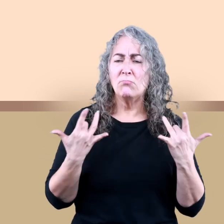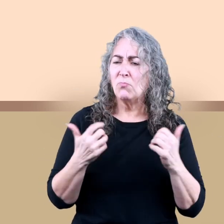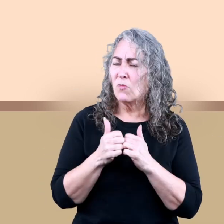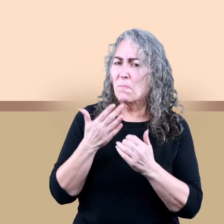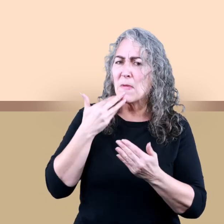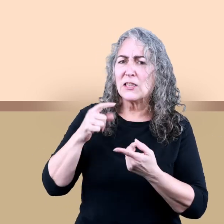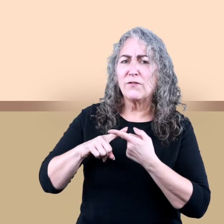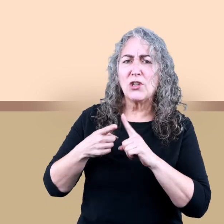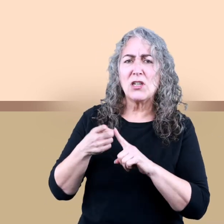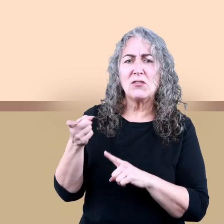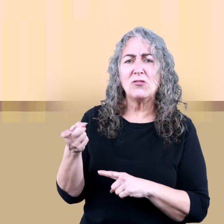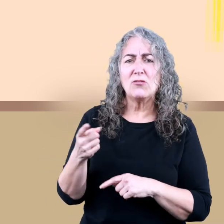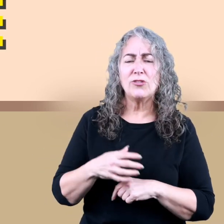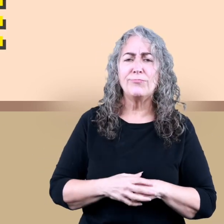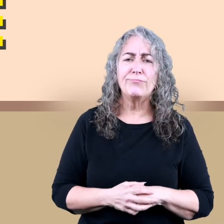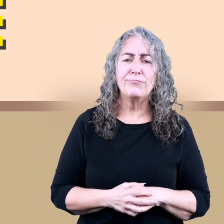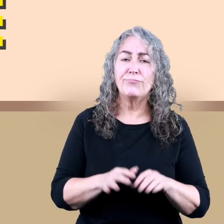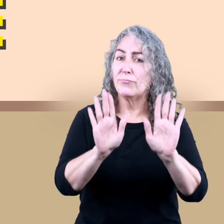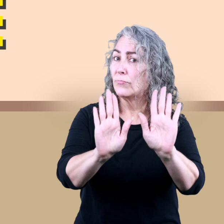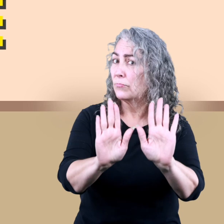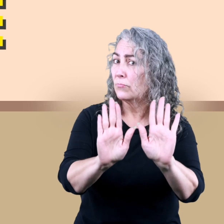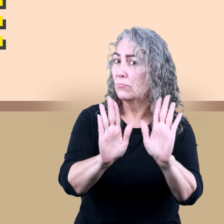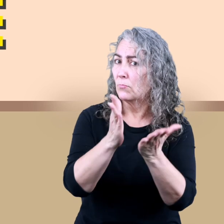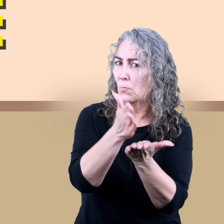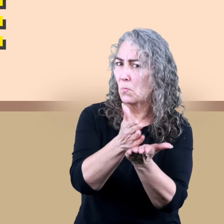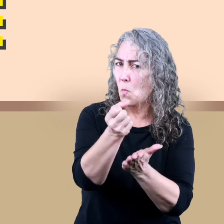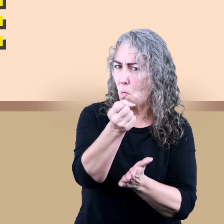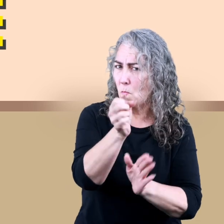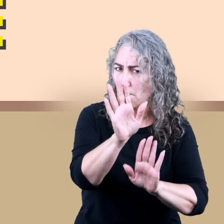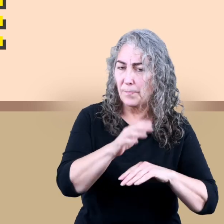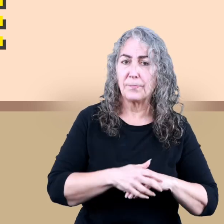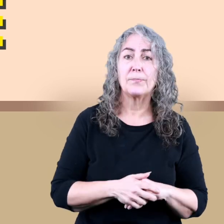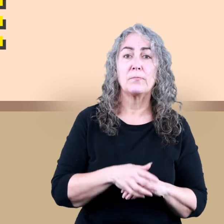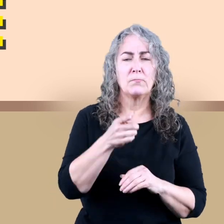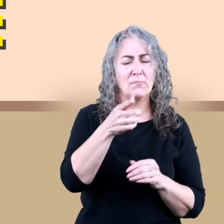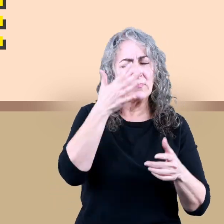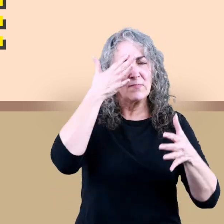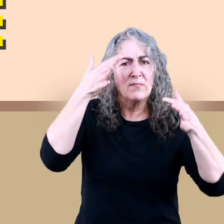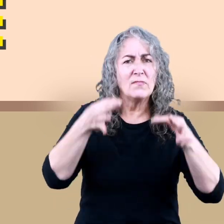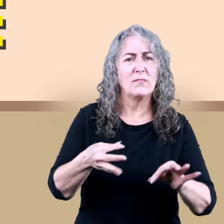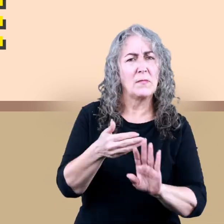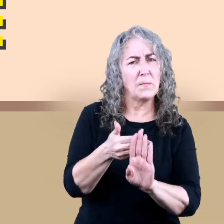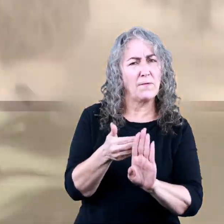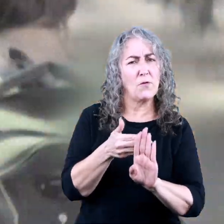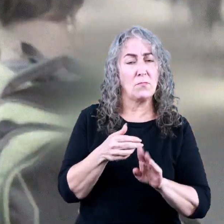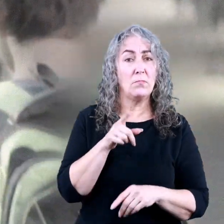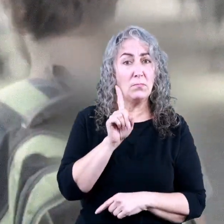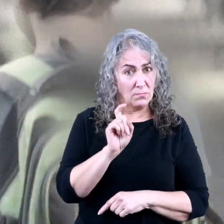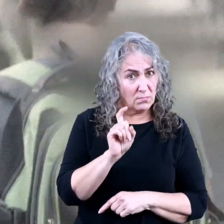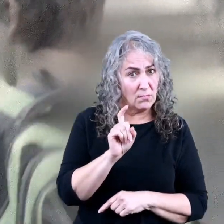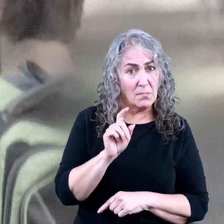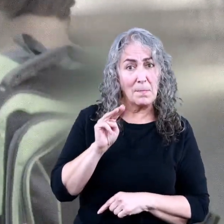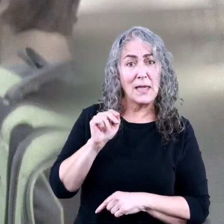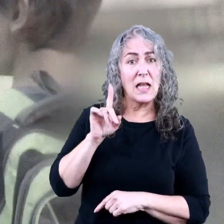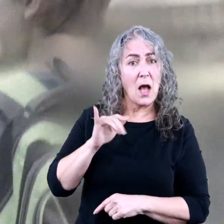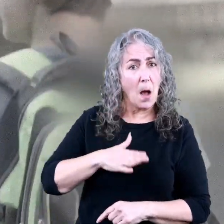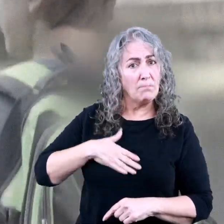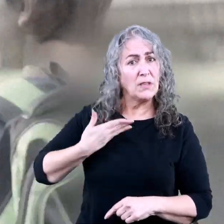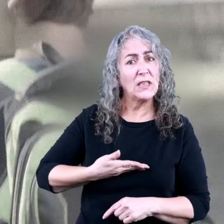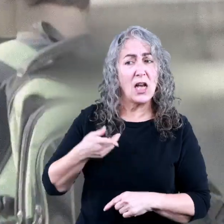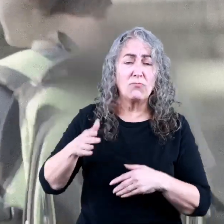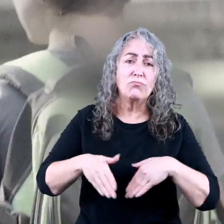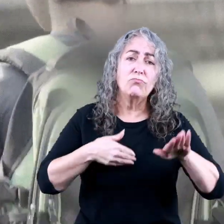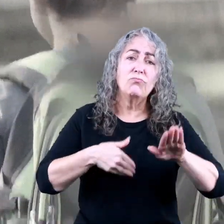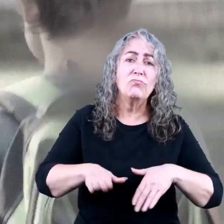best friend? Let's pause the story here to make some inferences. Was Mandy upset when she